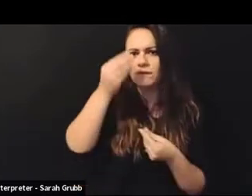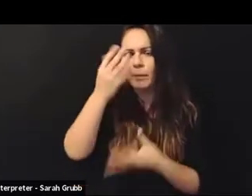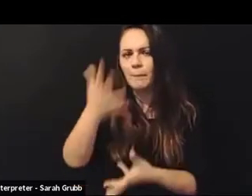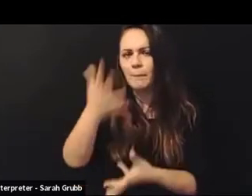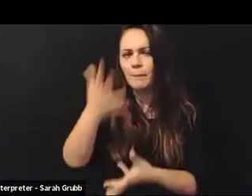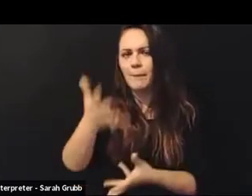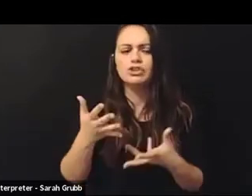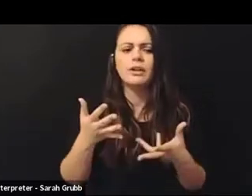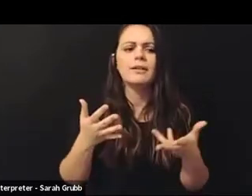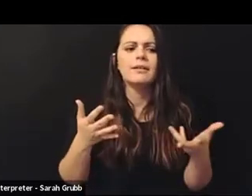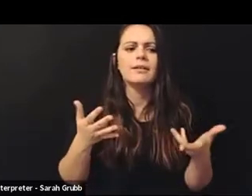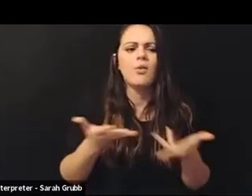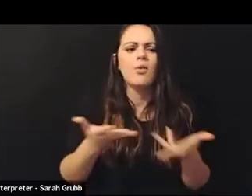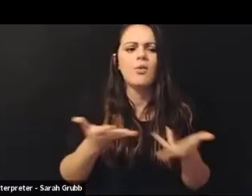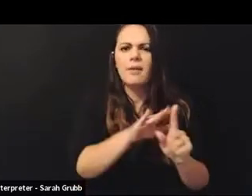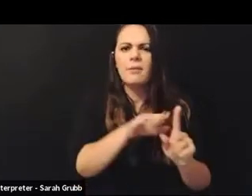of